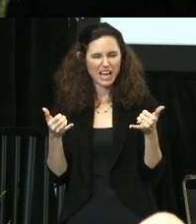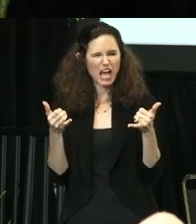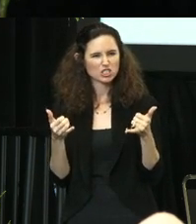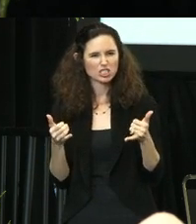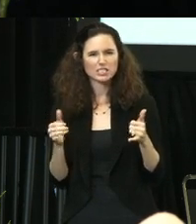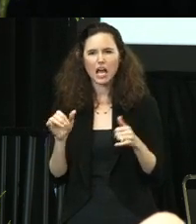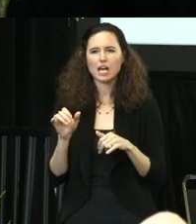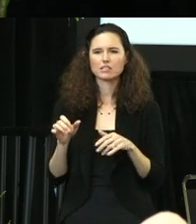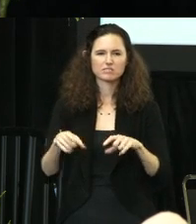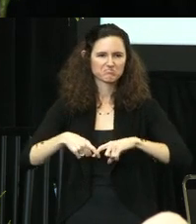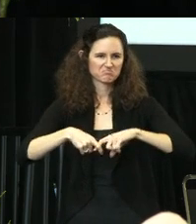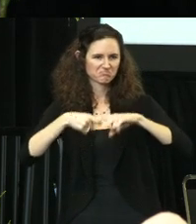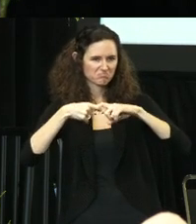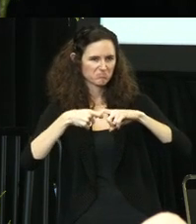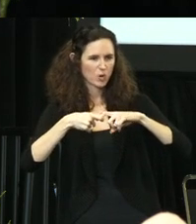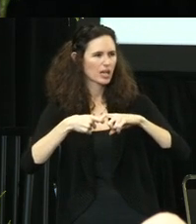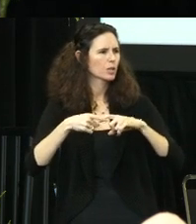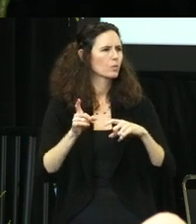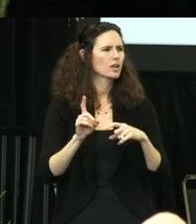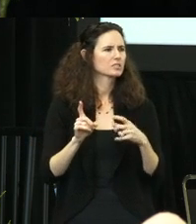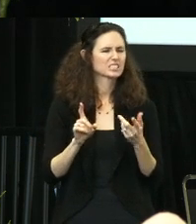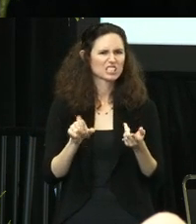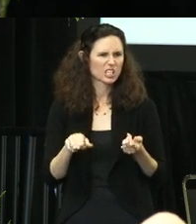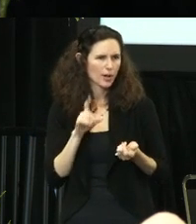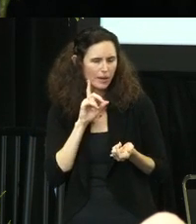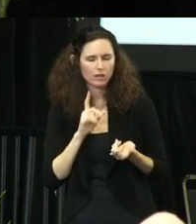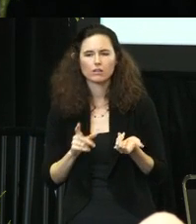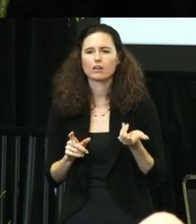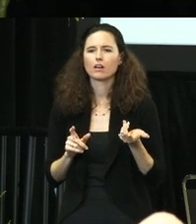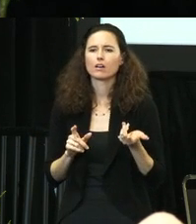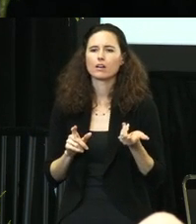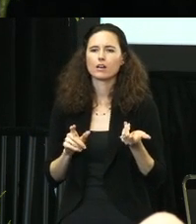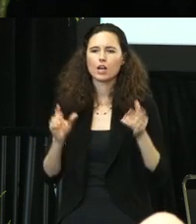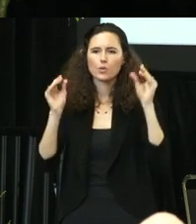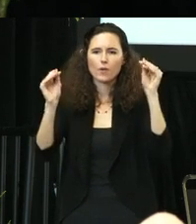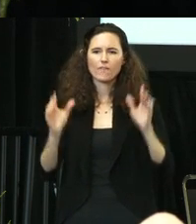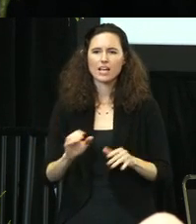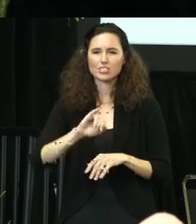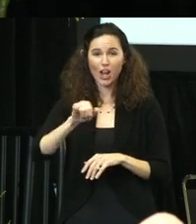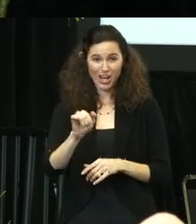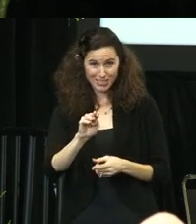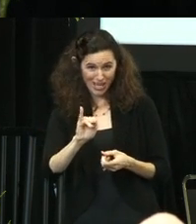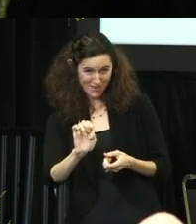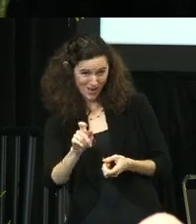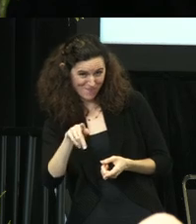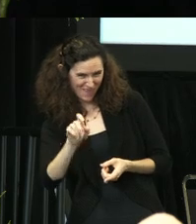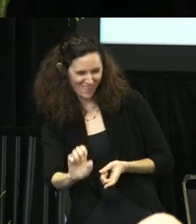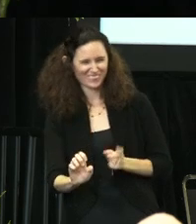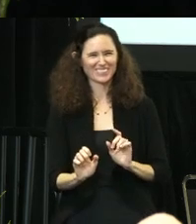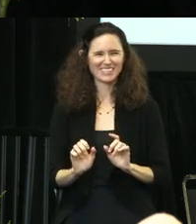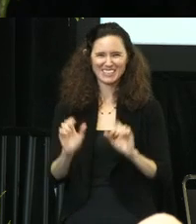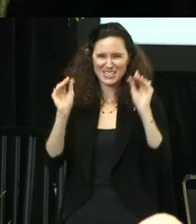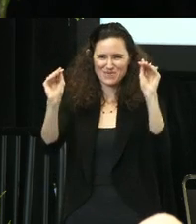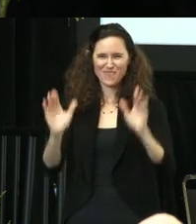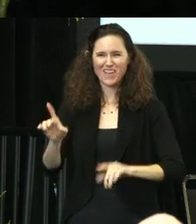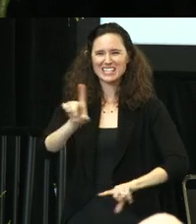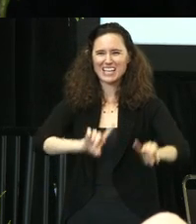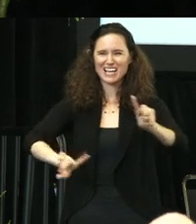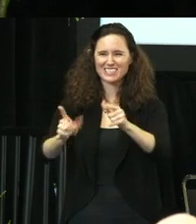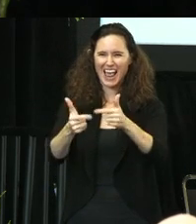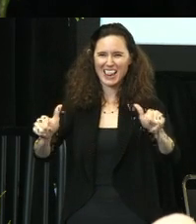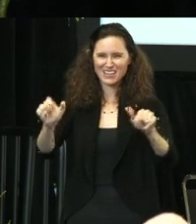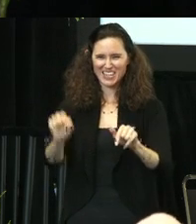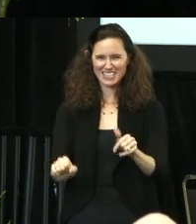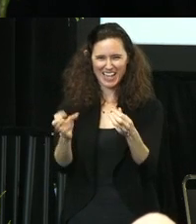here? No, I didn't think so. And Professor Jamie Pope, professor of sign language at South